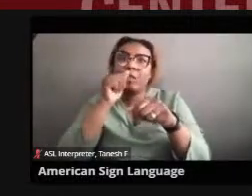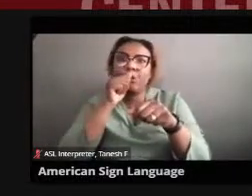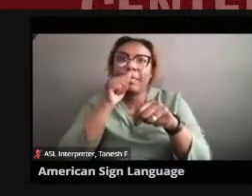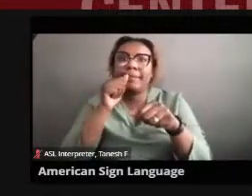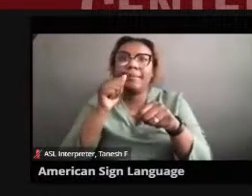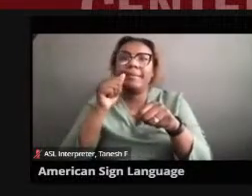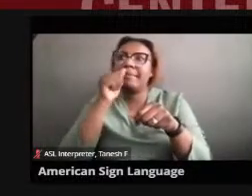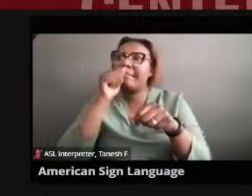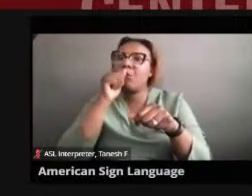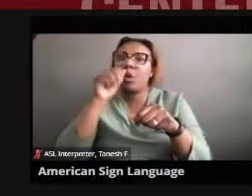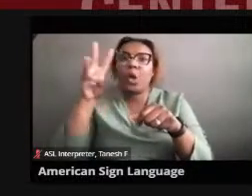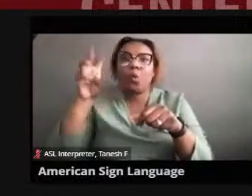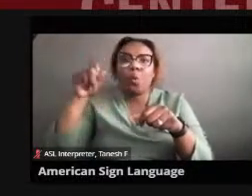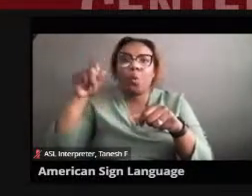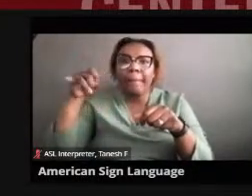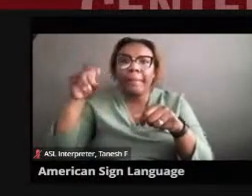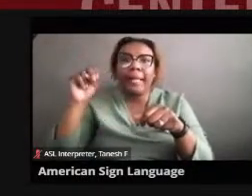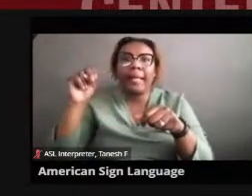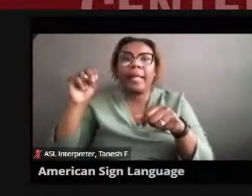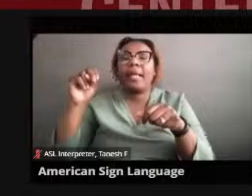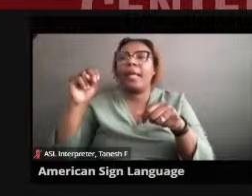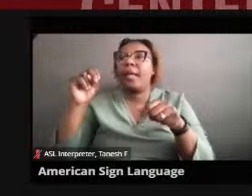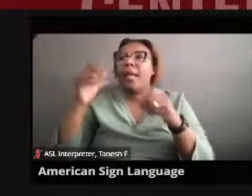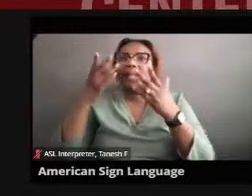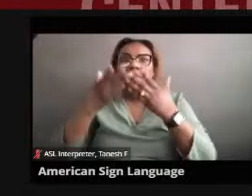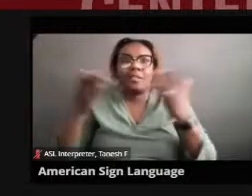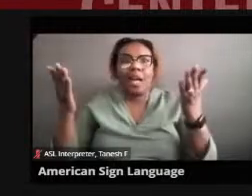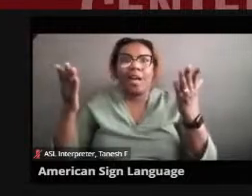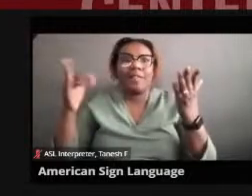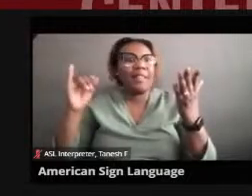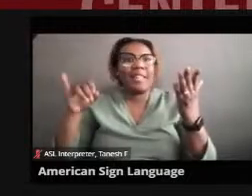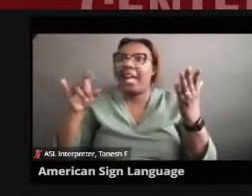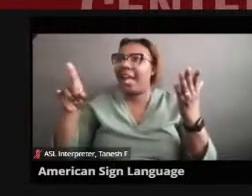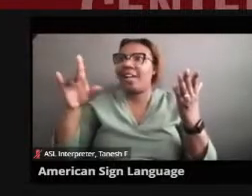secret weapons and arms transfers that bypass Congress.